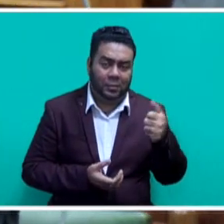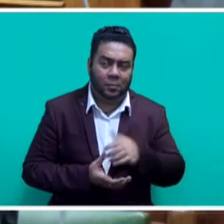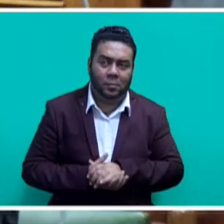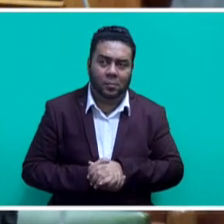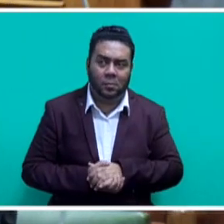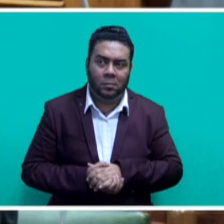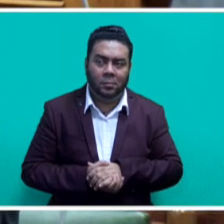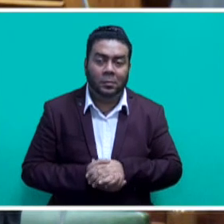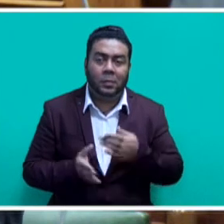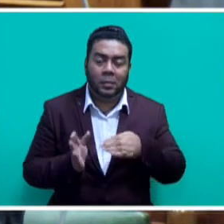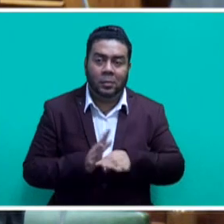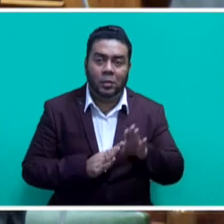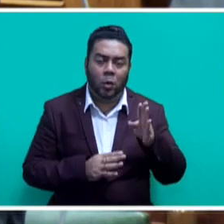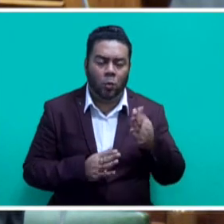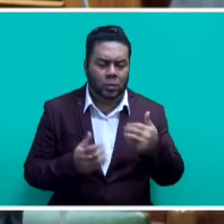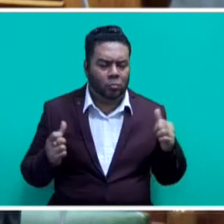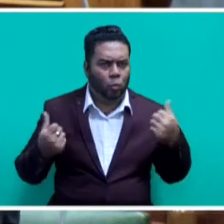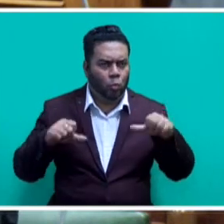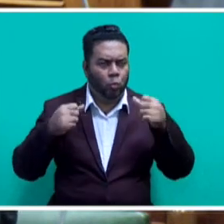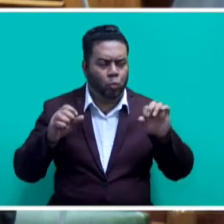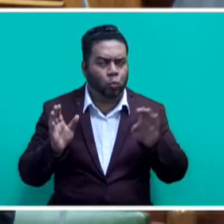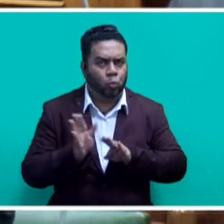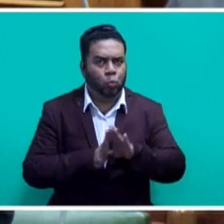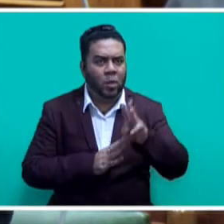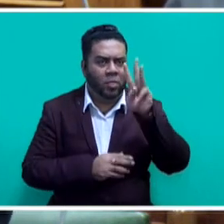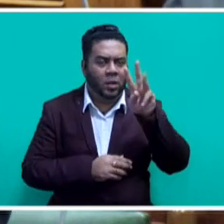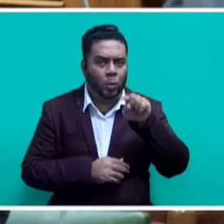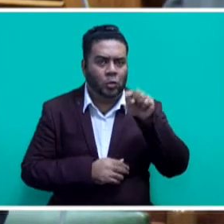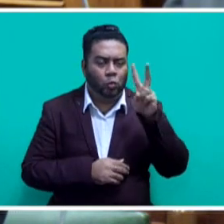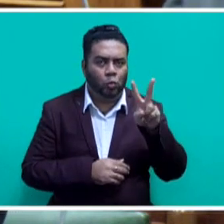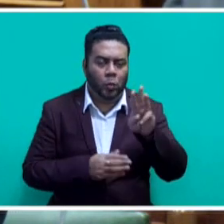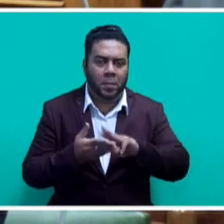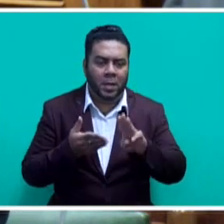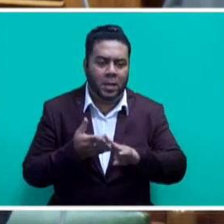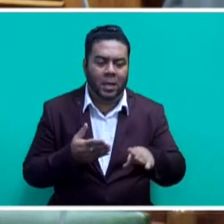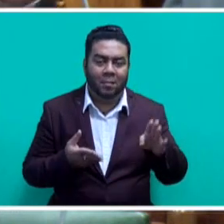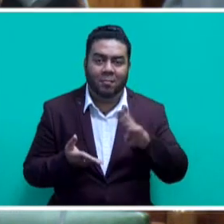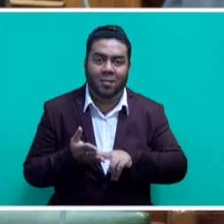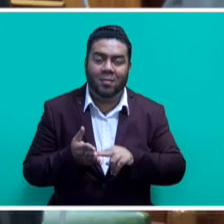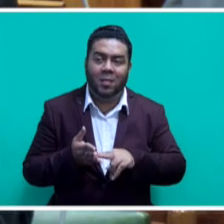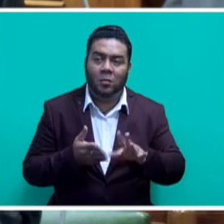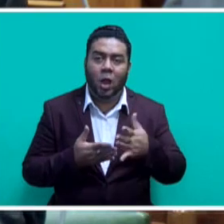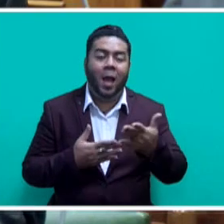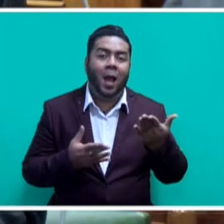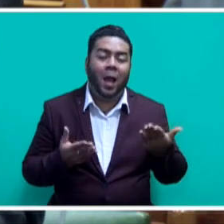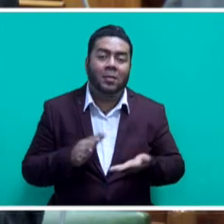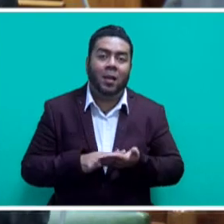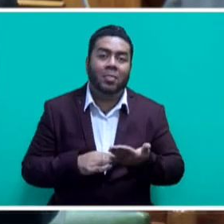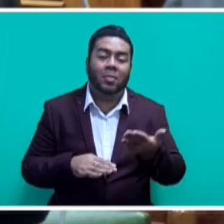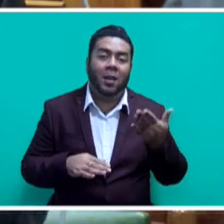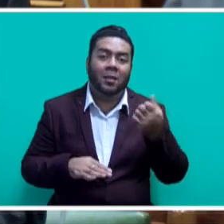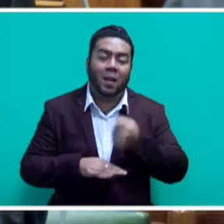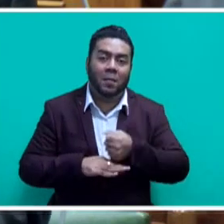the industry was thriving. It had 3.2 million tons of cane under Garas's government.